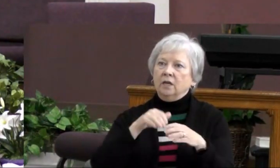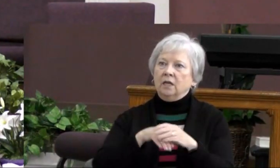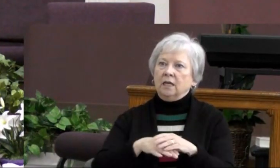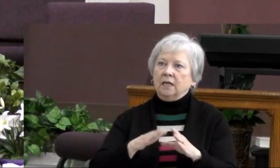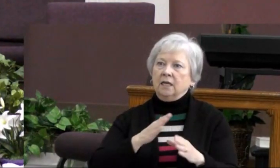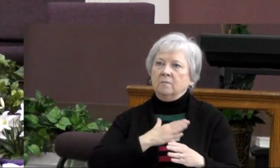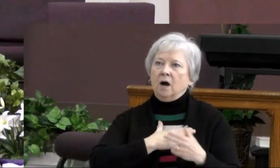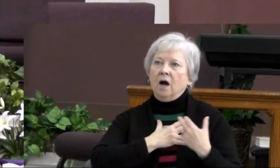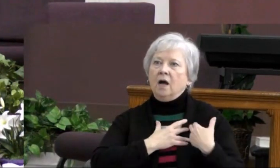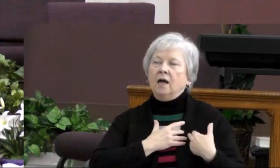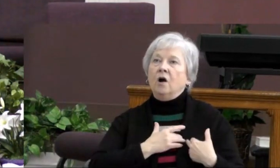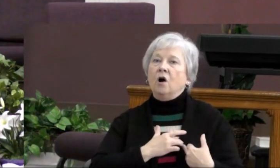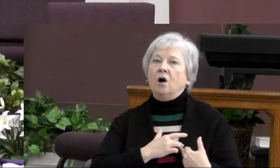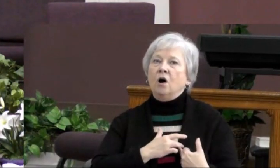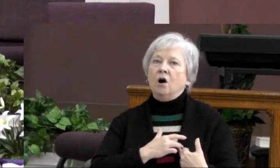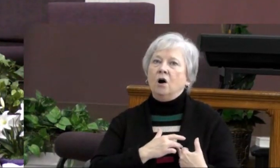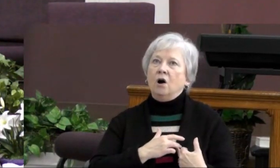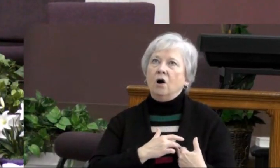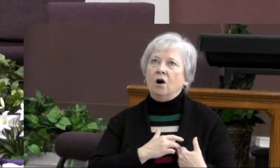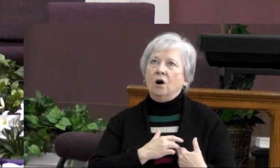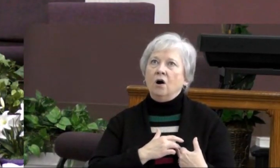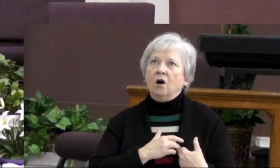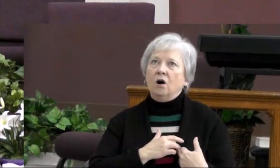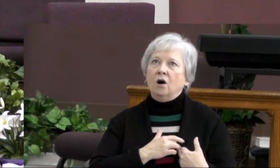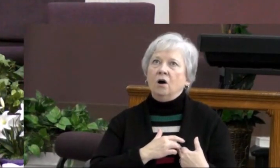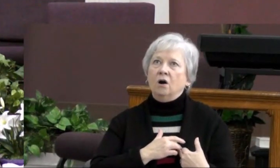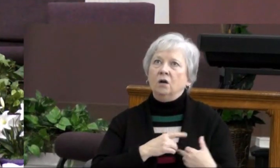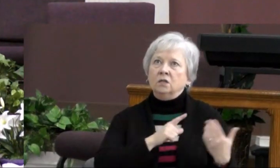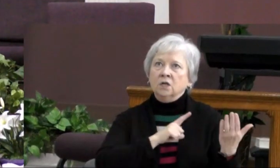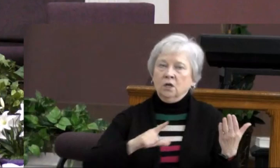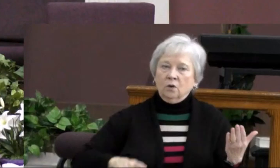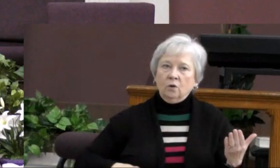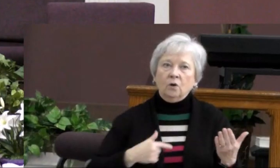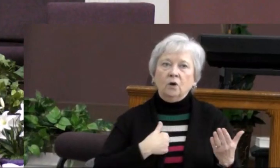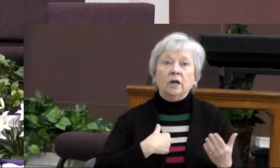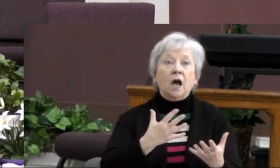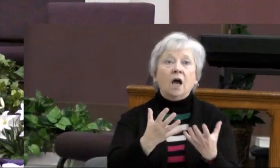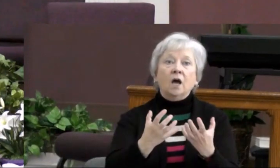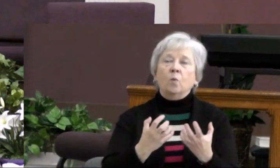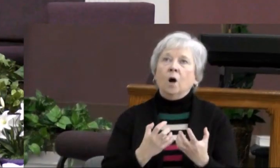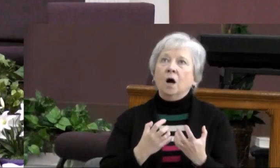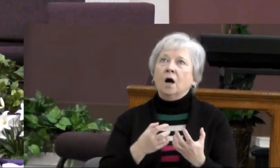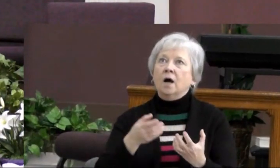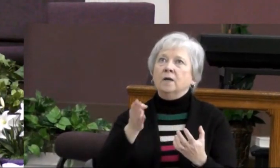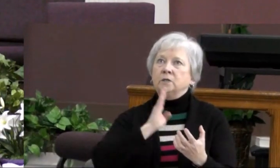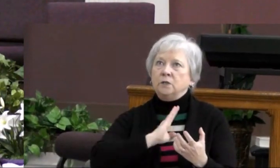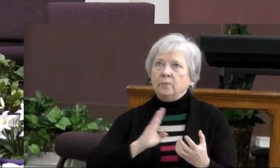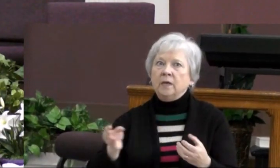more loving in my heart. Lord, I